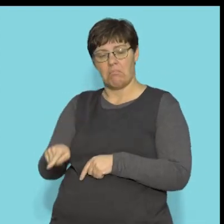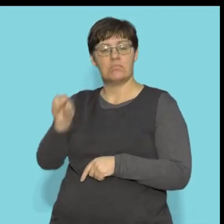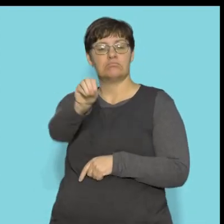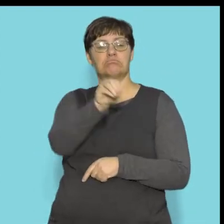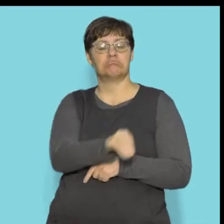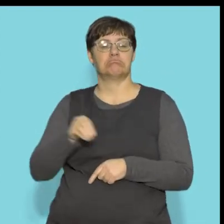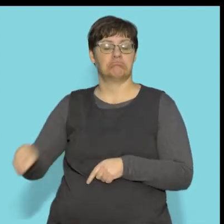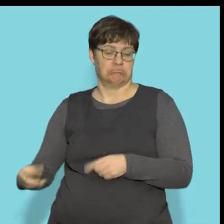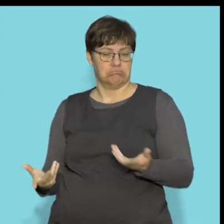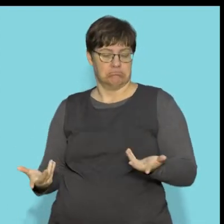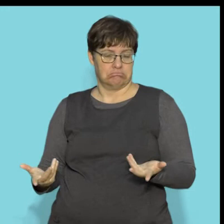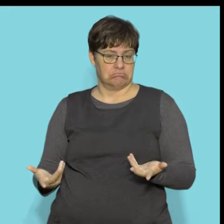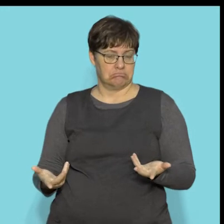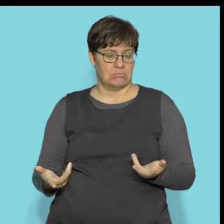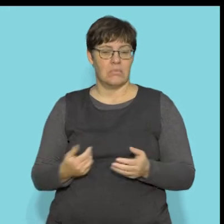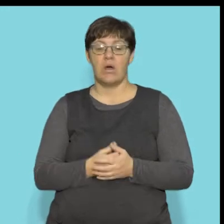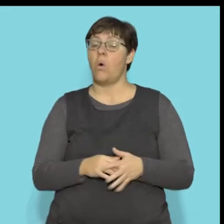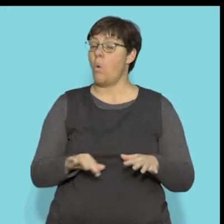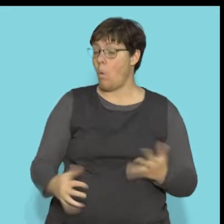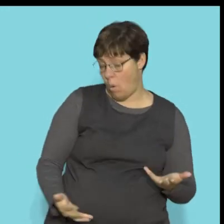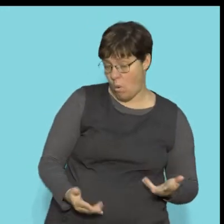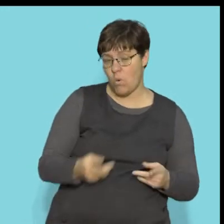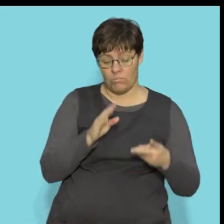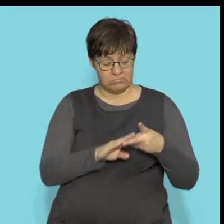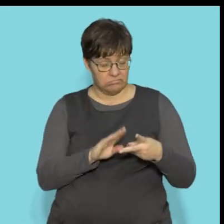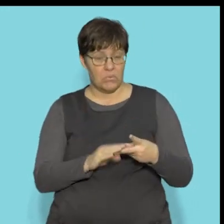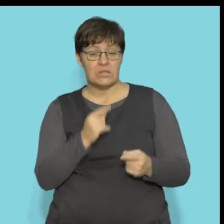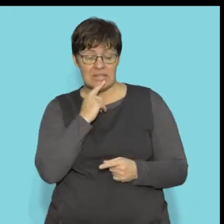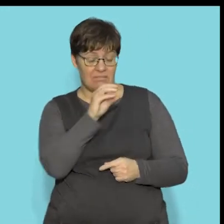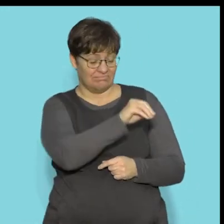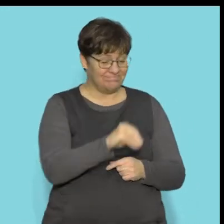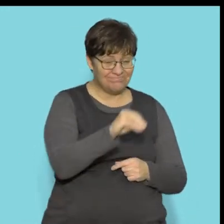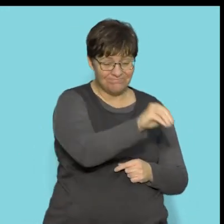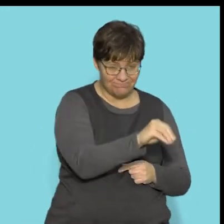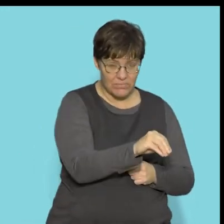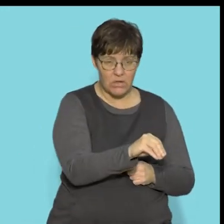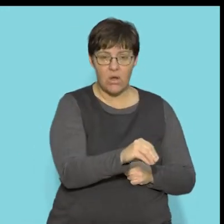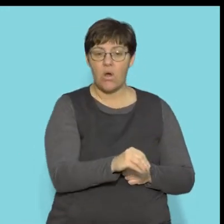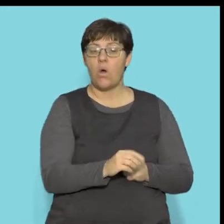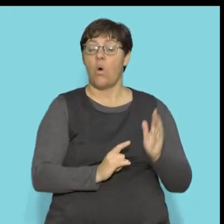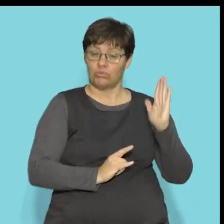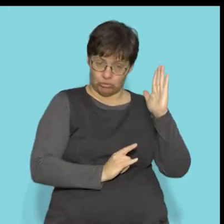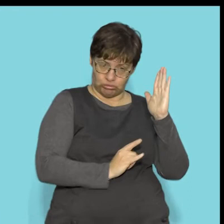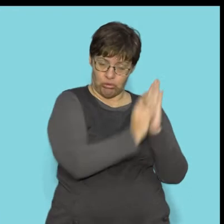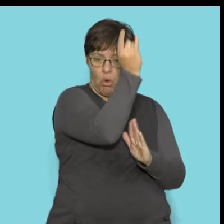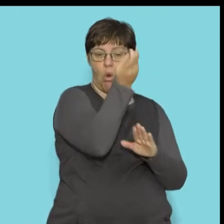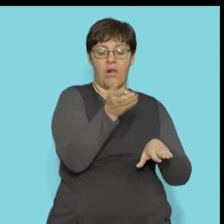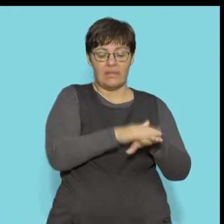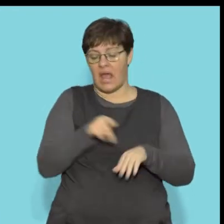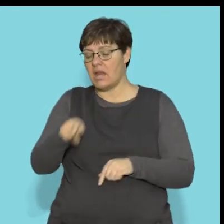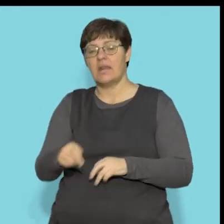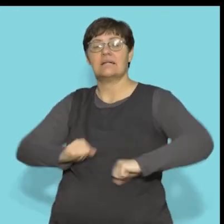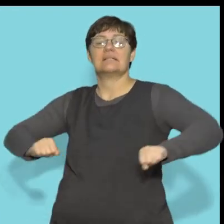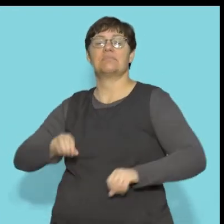crowded. Or you could have said, seedlings that are crowded will actually grow taller